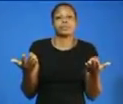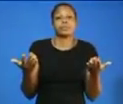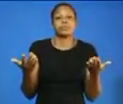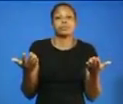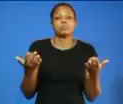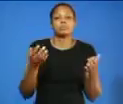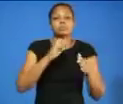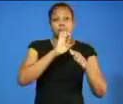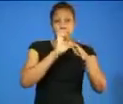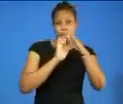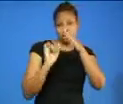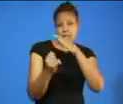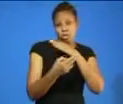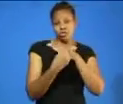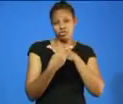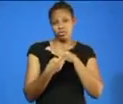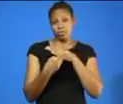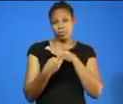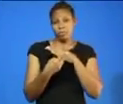Elijah,